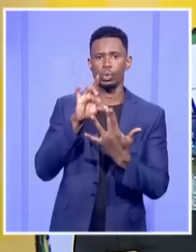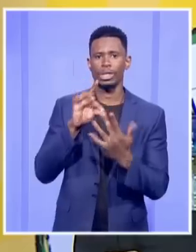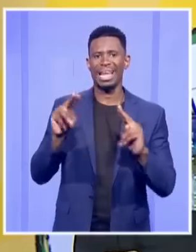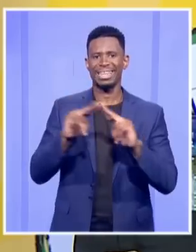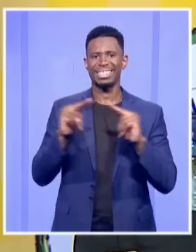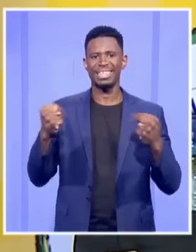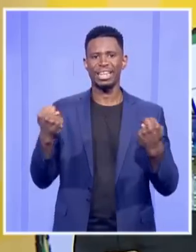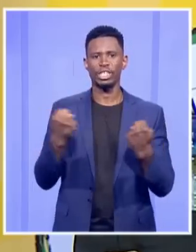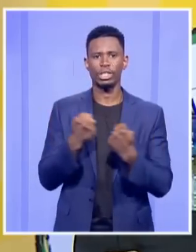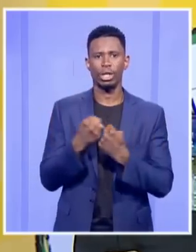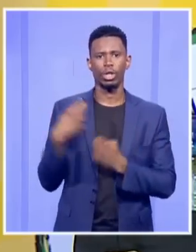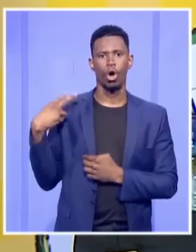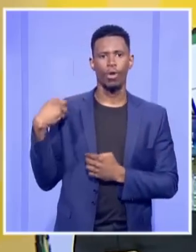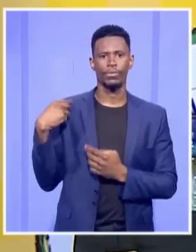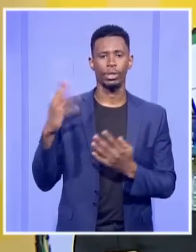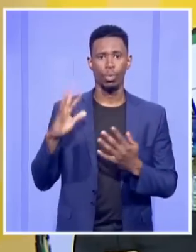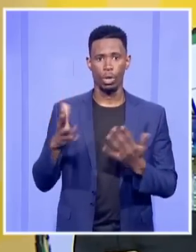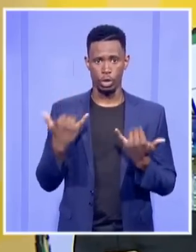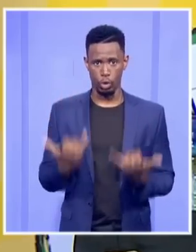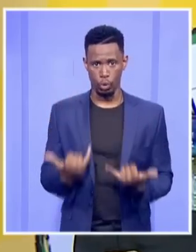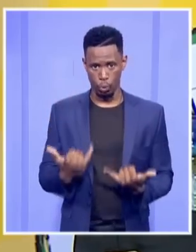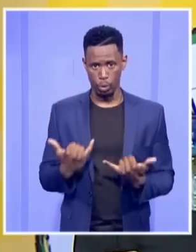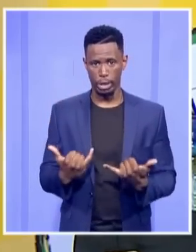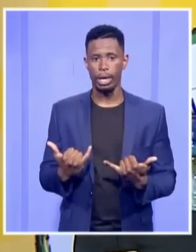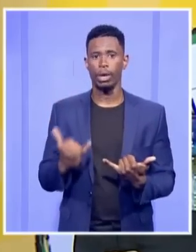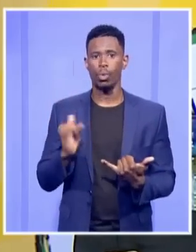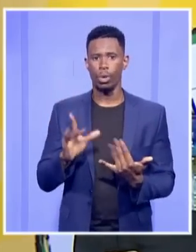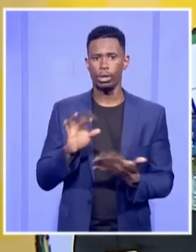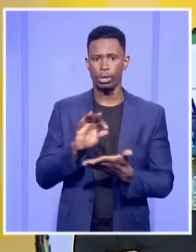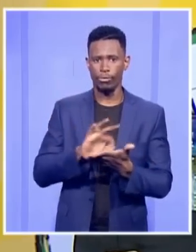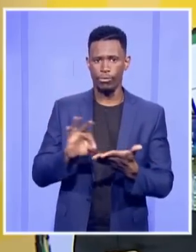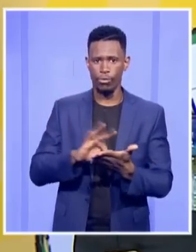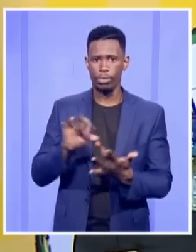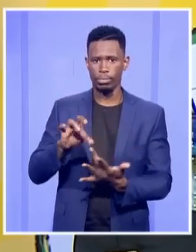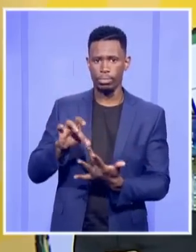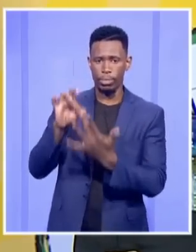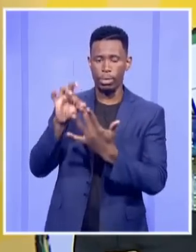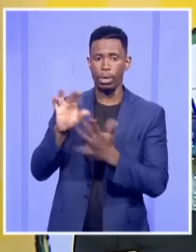We expect our delegates to vote for national officials tomorrow morning.